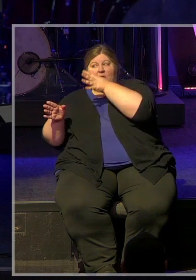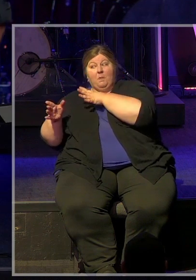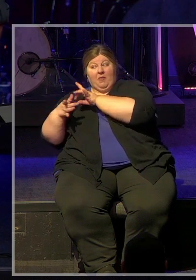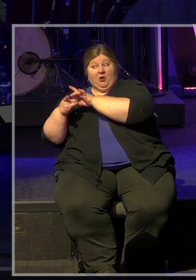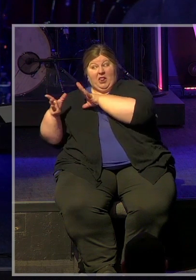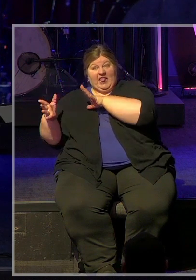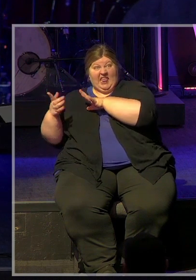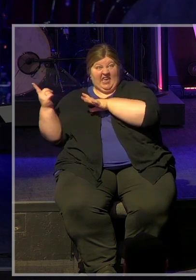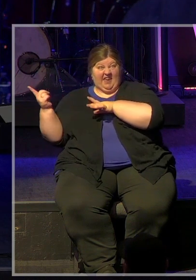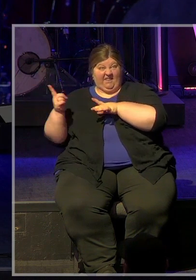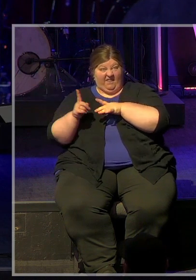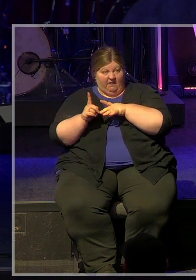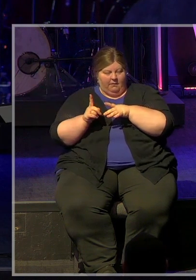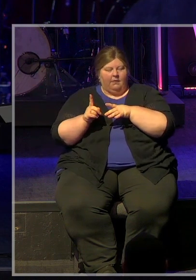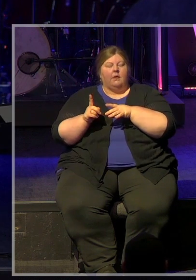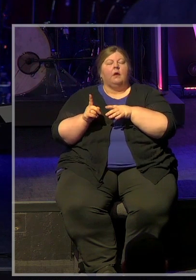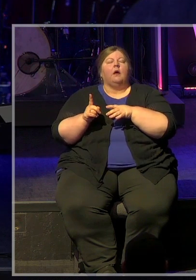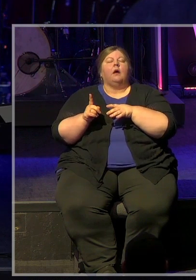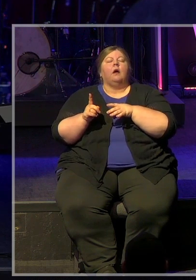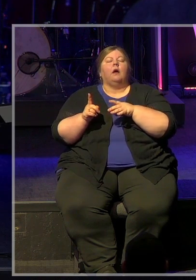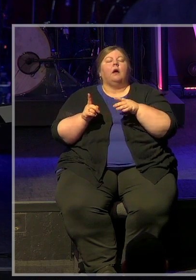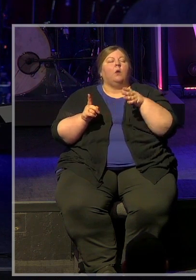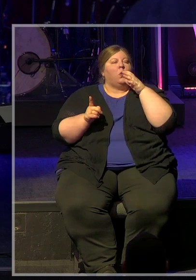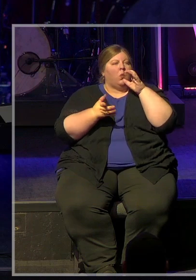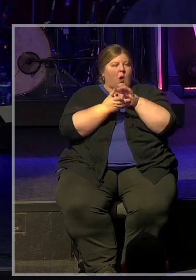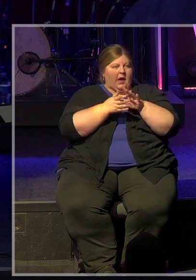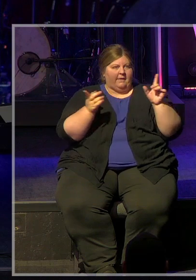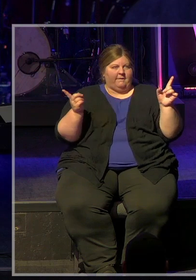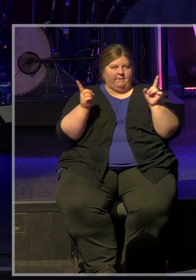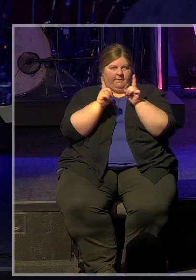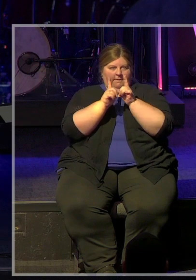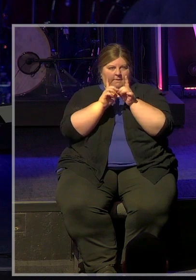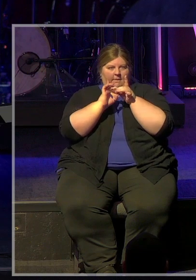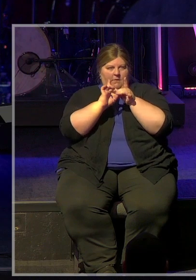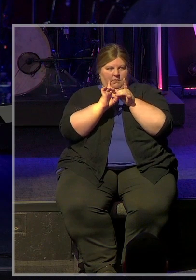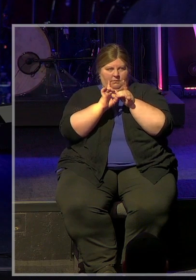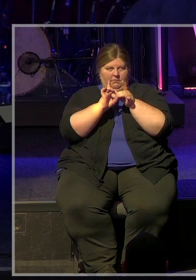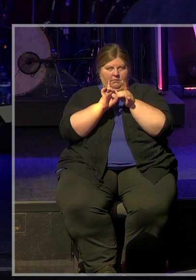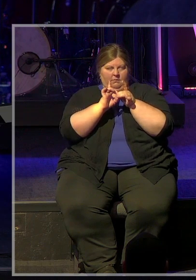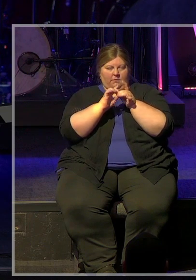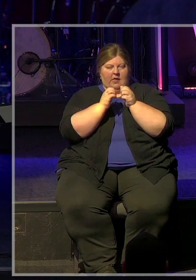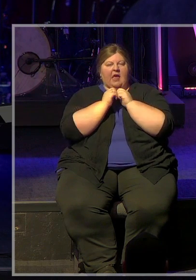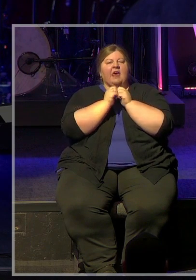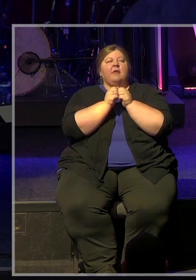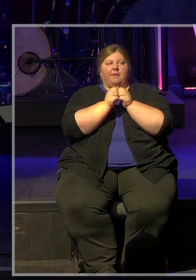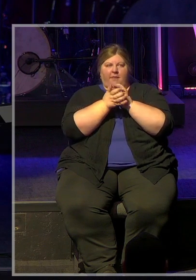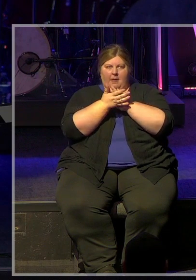and mother. He leaves mama's house and is united to his wife. And they become, say this word with